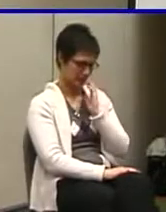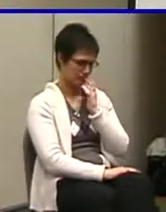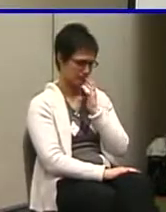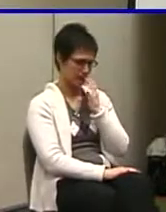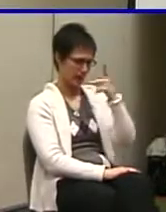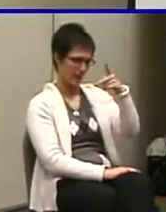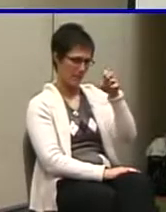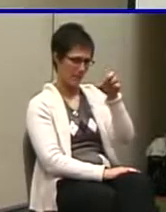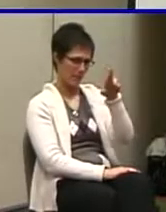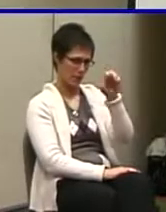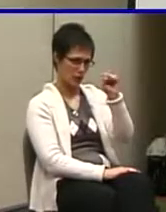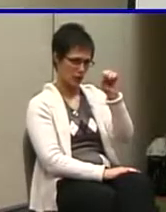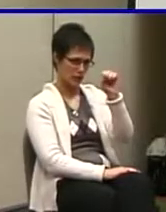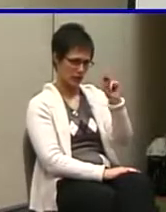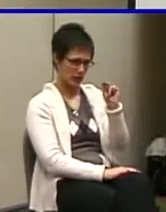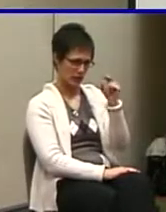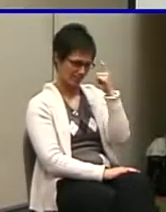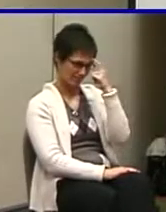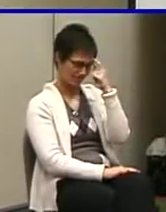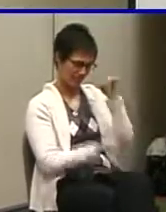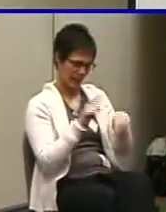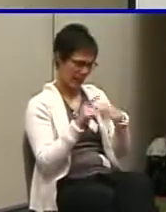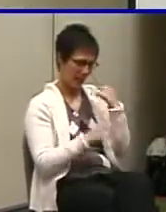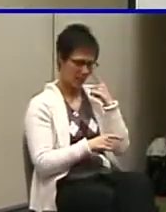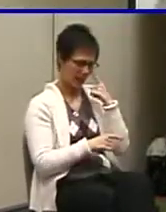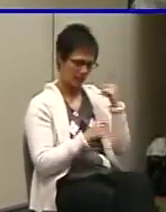Peterson. Can't think of his first name.